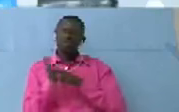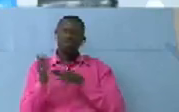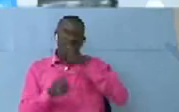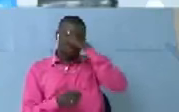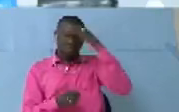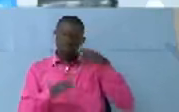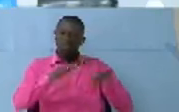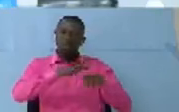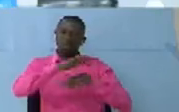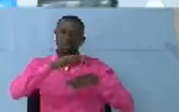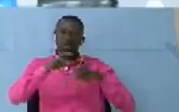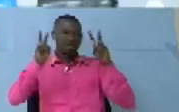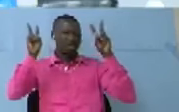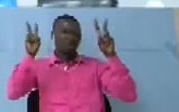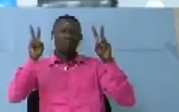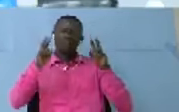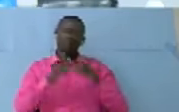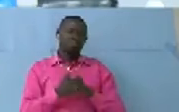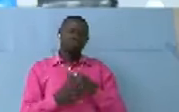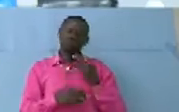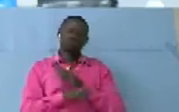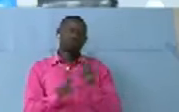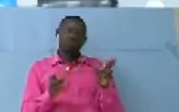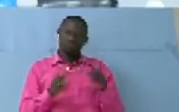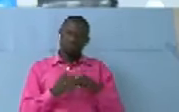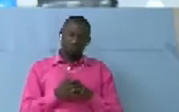Nagonjai said to them, we don't even wish to work for him.